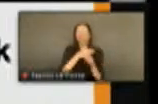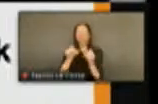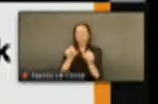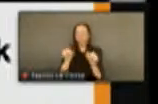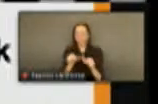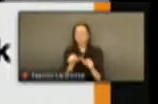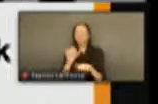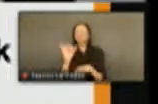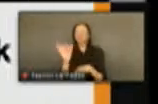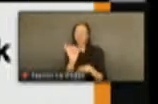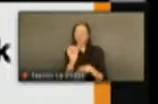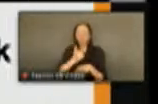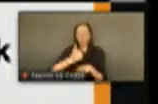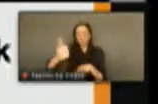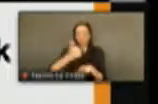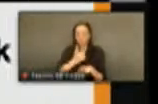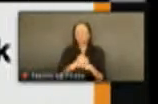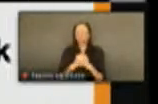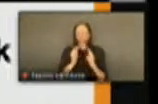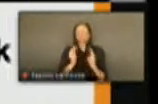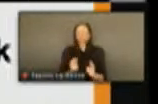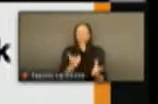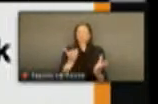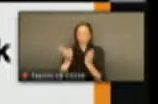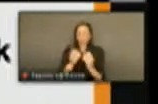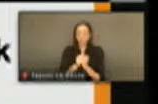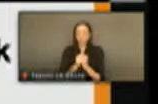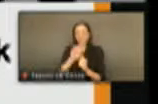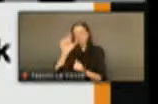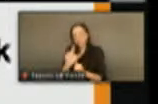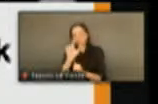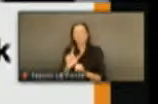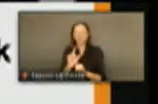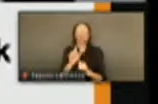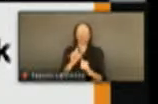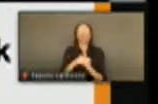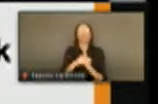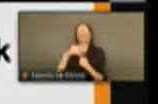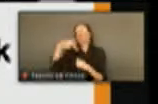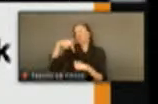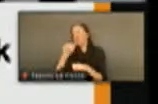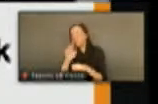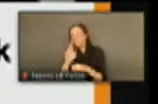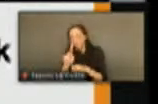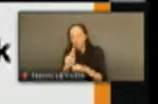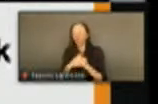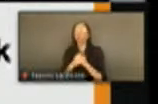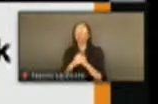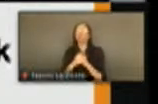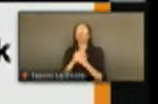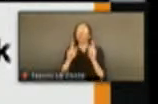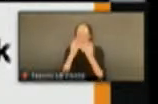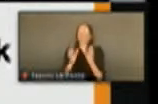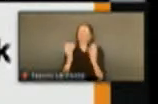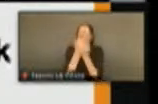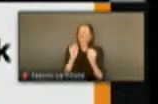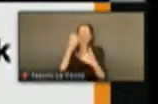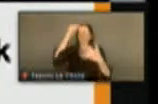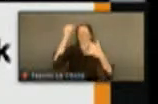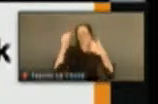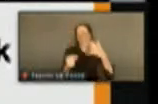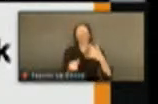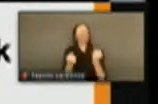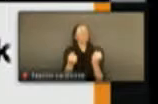parks, public safety, and many more. Second, every year, departments prepare their